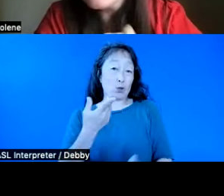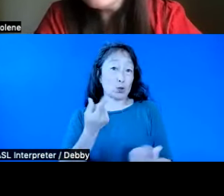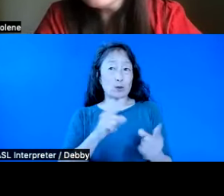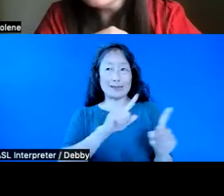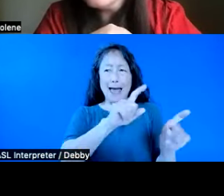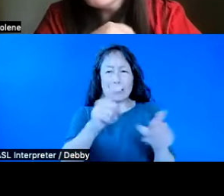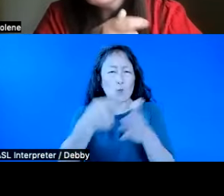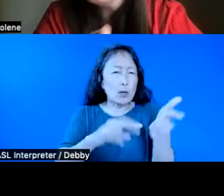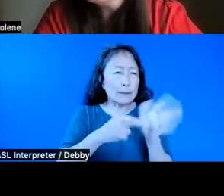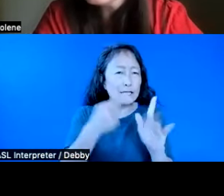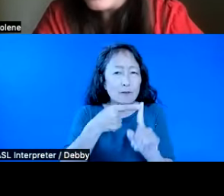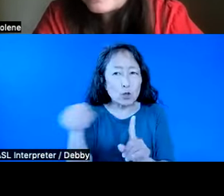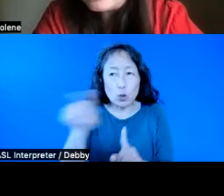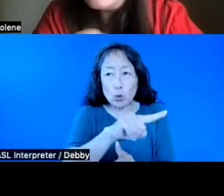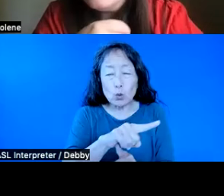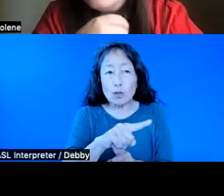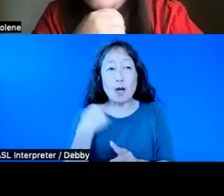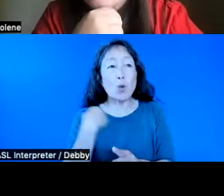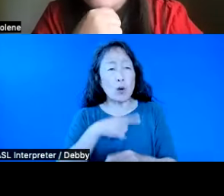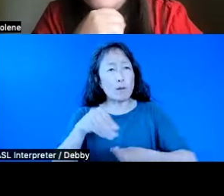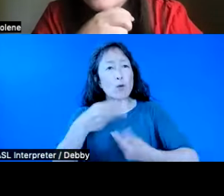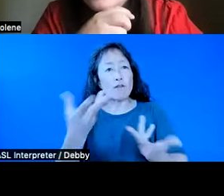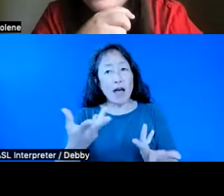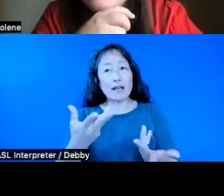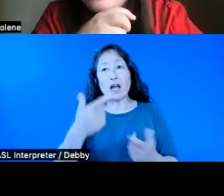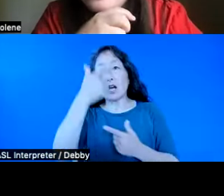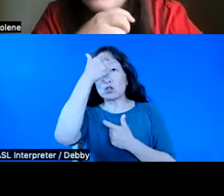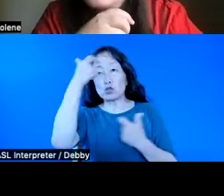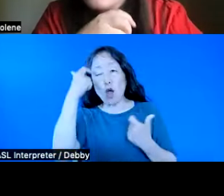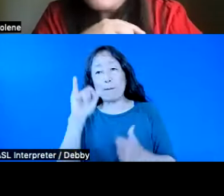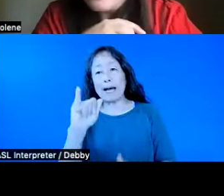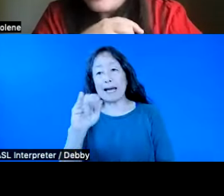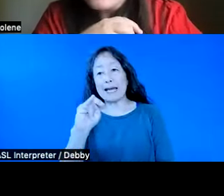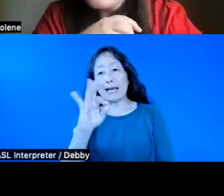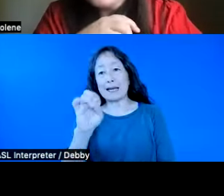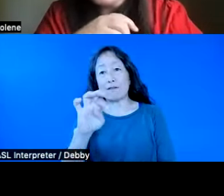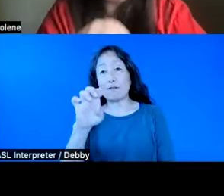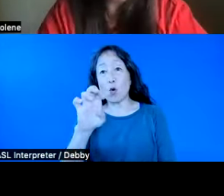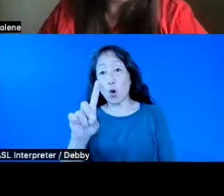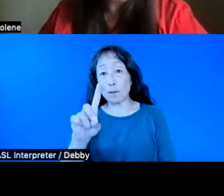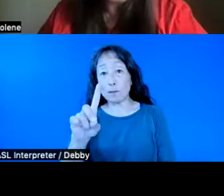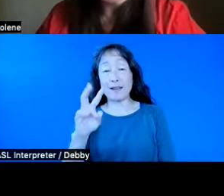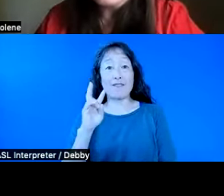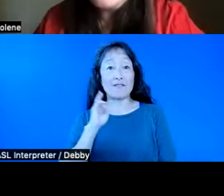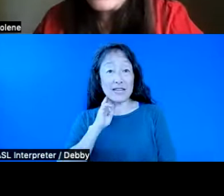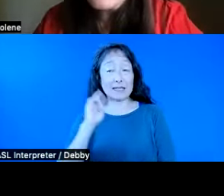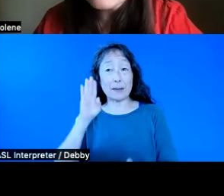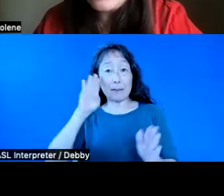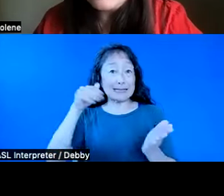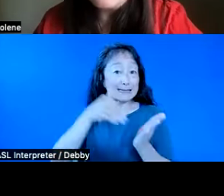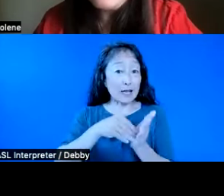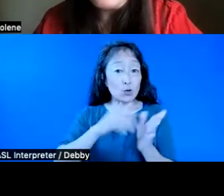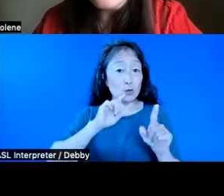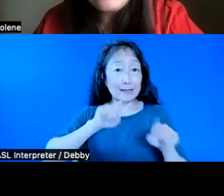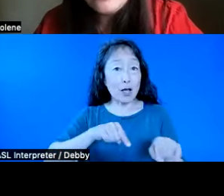victim-centered responses. What does that mean? And having people really unpack where they're coming from and kind of come to some